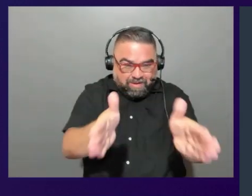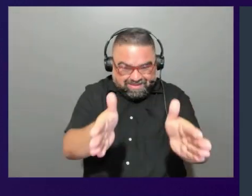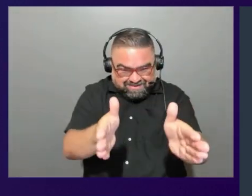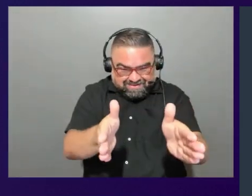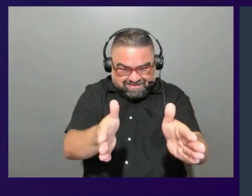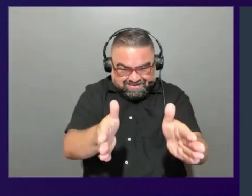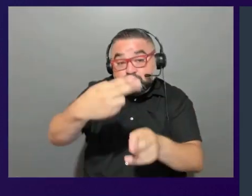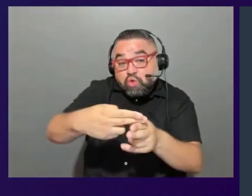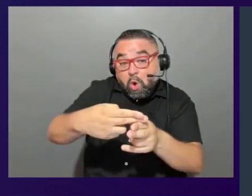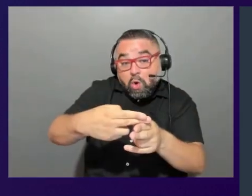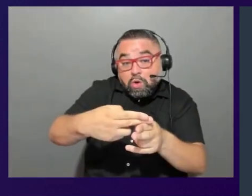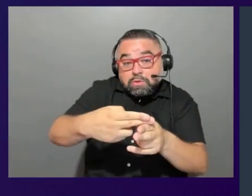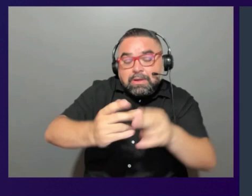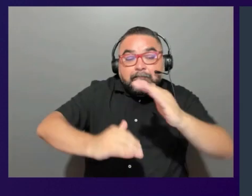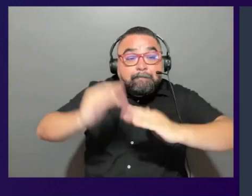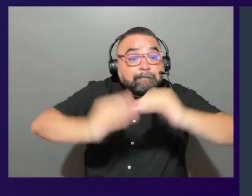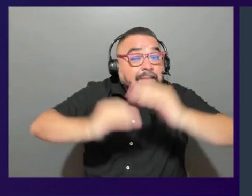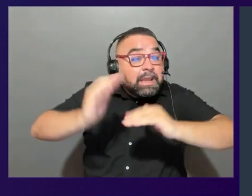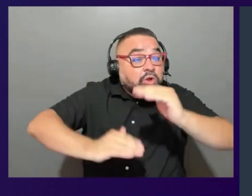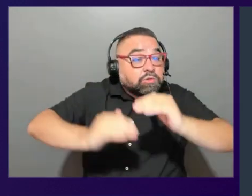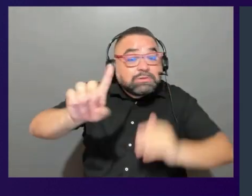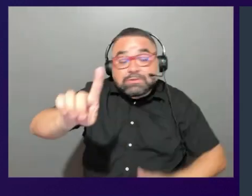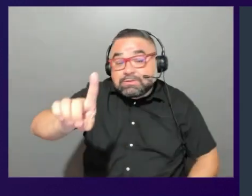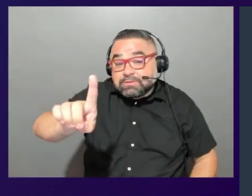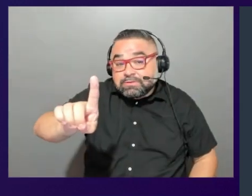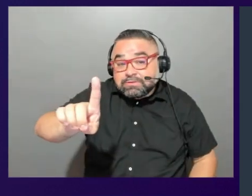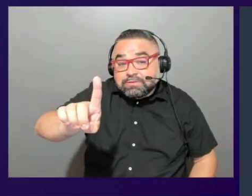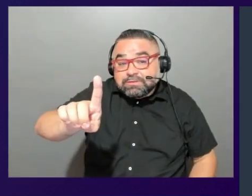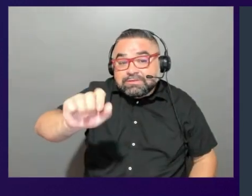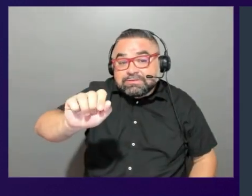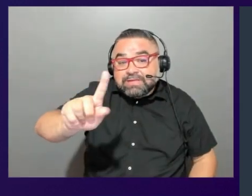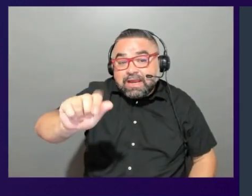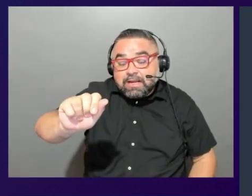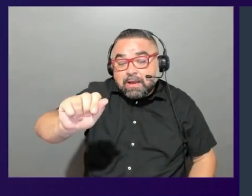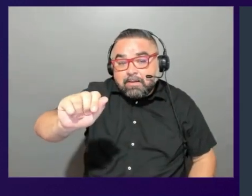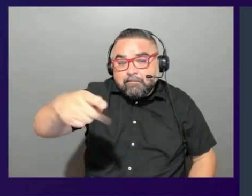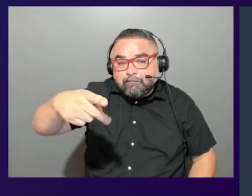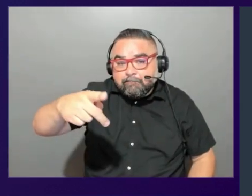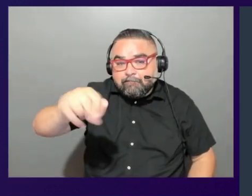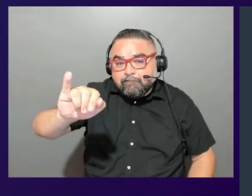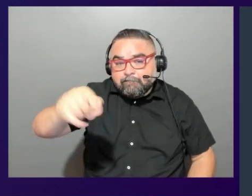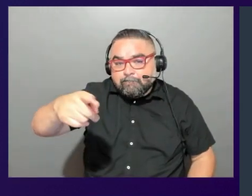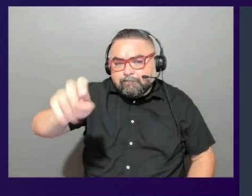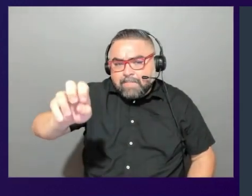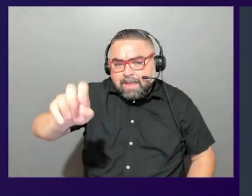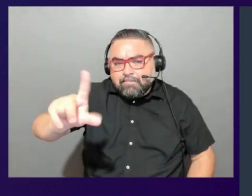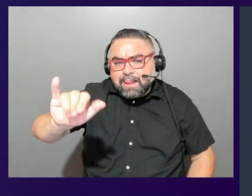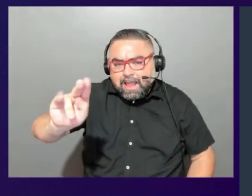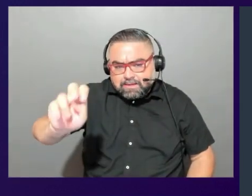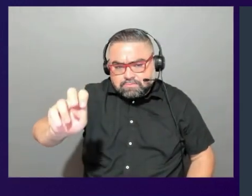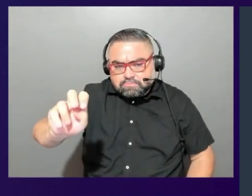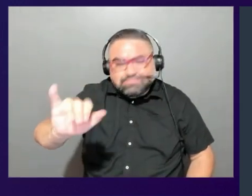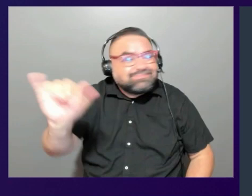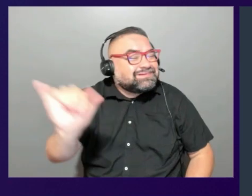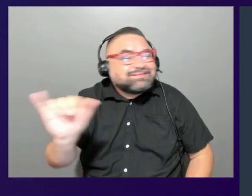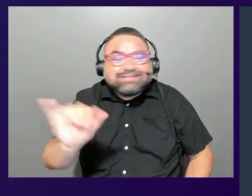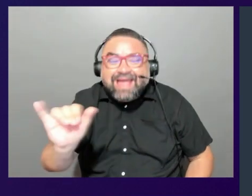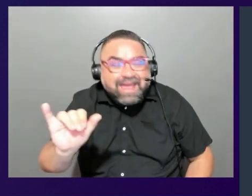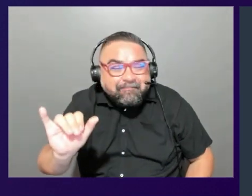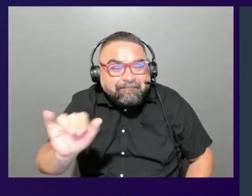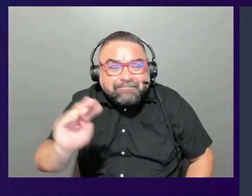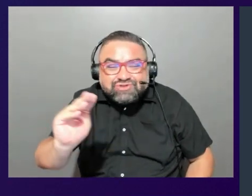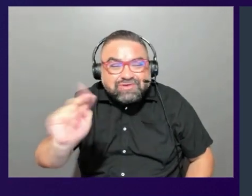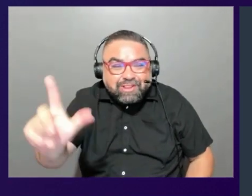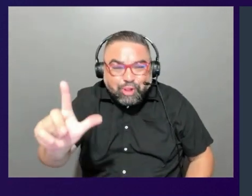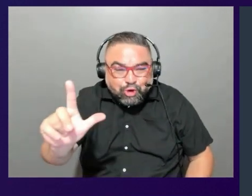and it's very similar to what you need to do for machine learning. So essentially, if you have a data lake, it can greatly accelerate